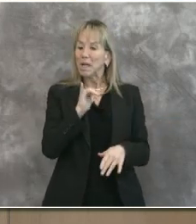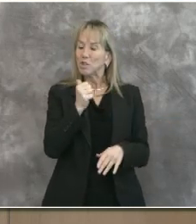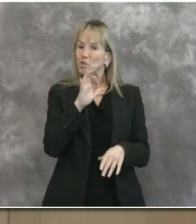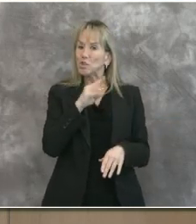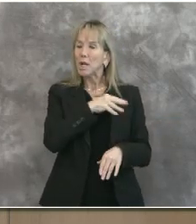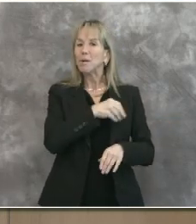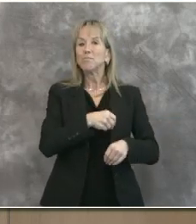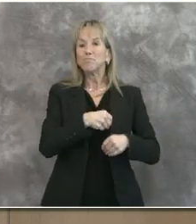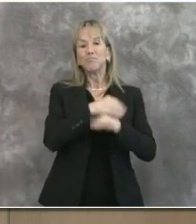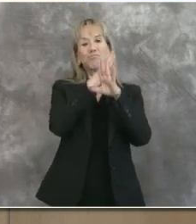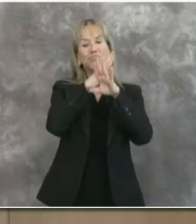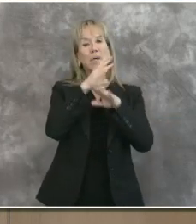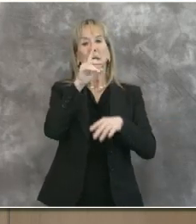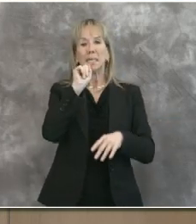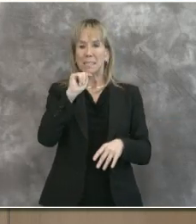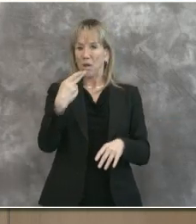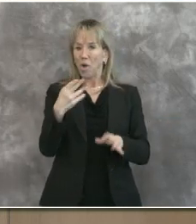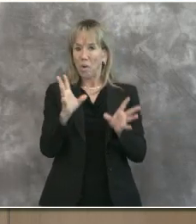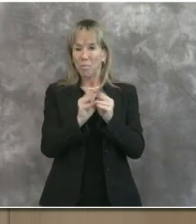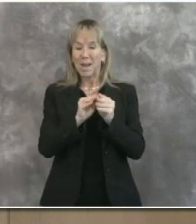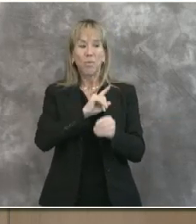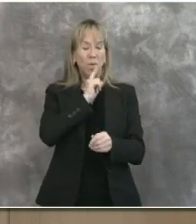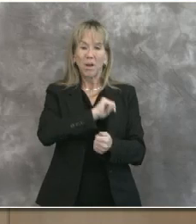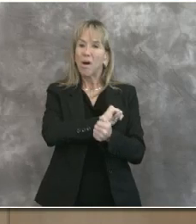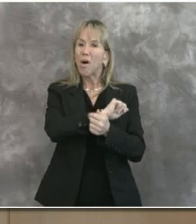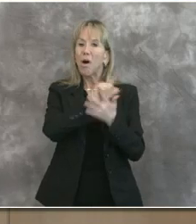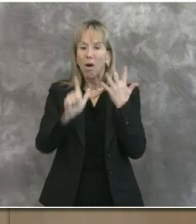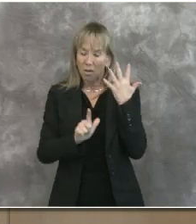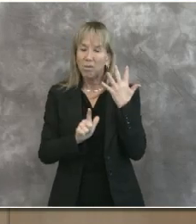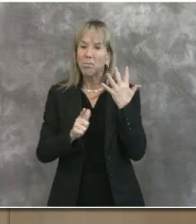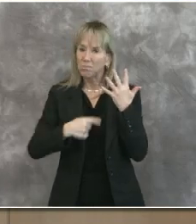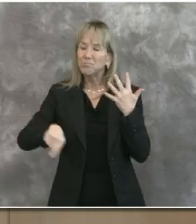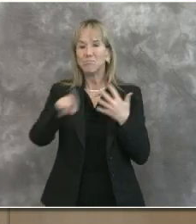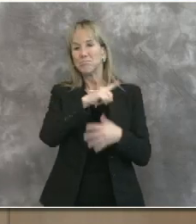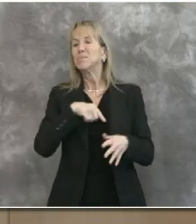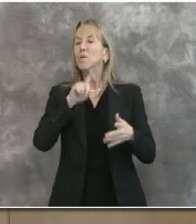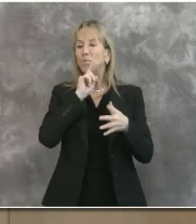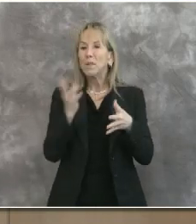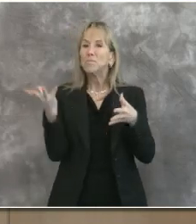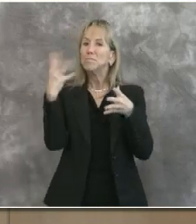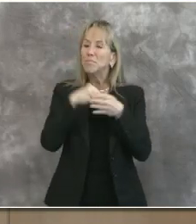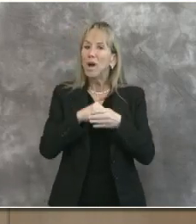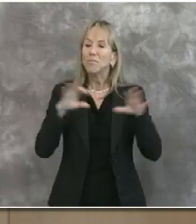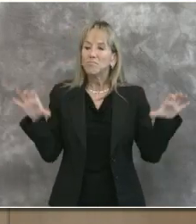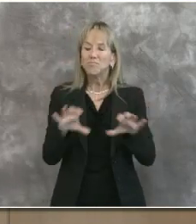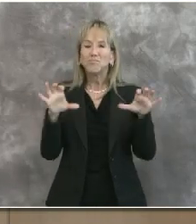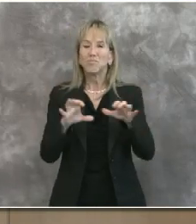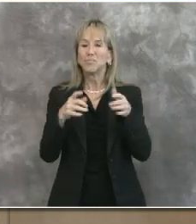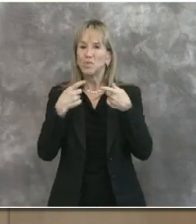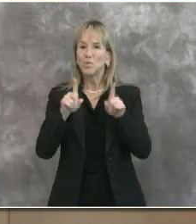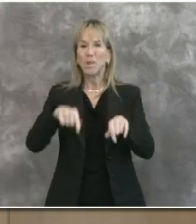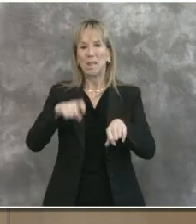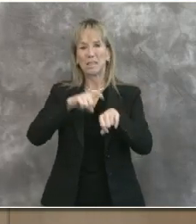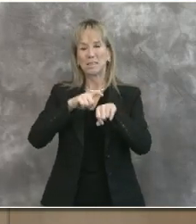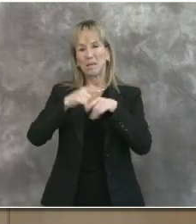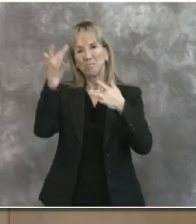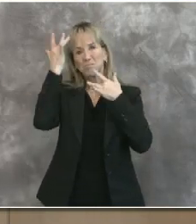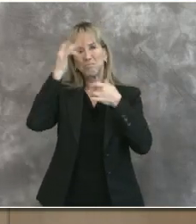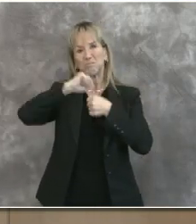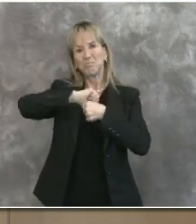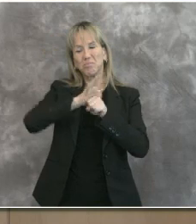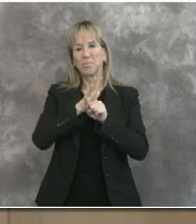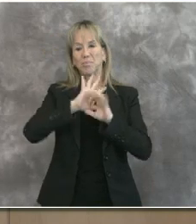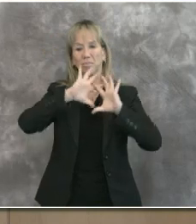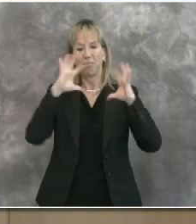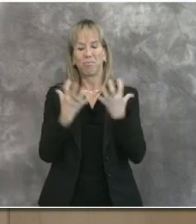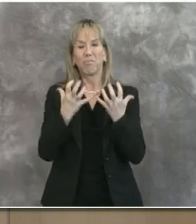actively engaged in their communities and helping all of us to work through this pandemic. And I want to thank each and every one of them for